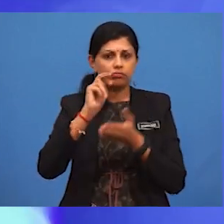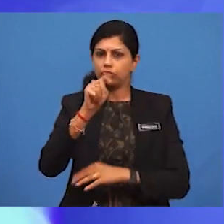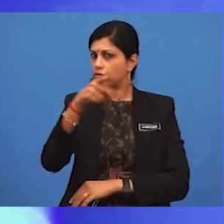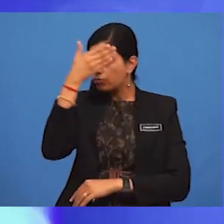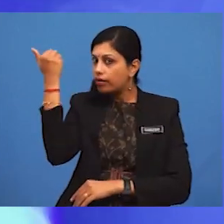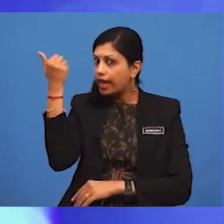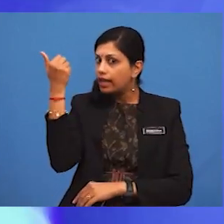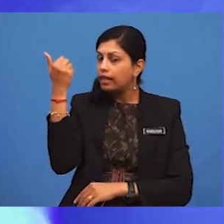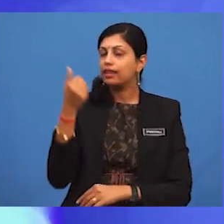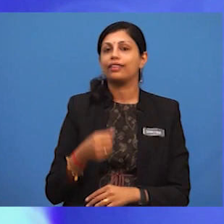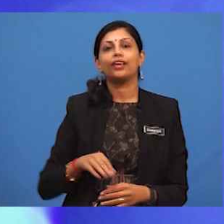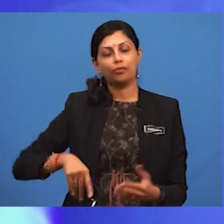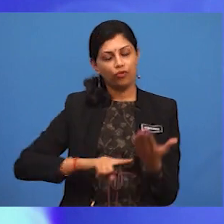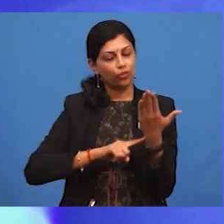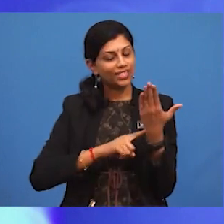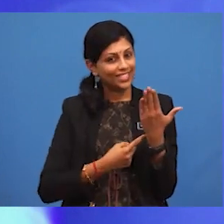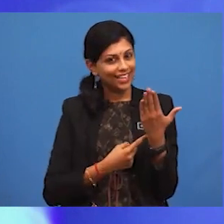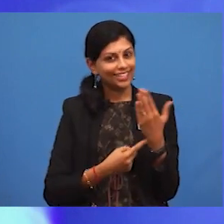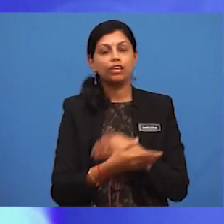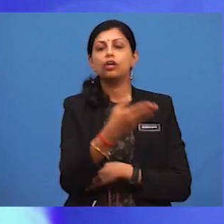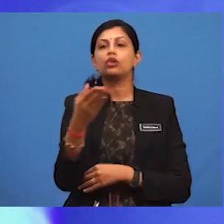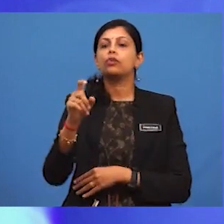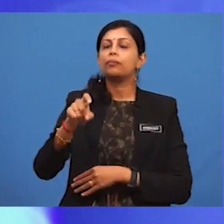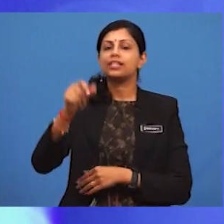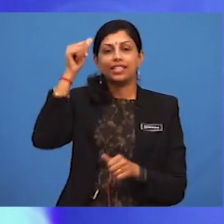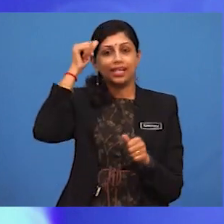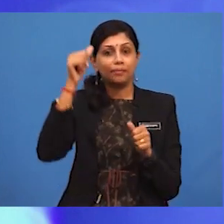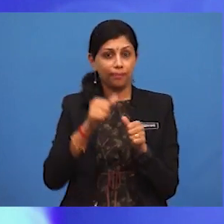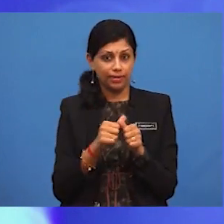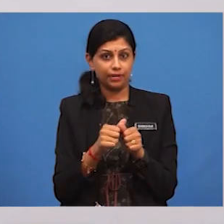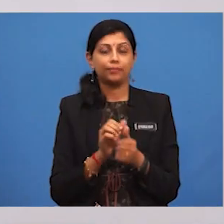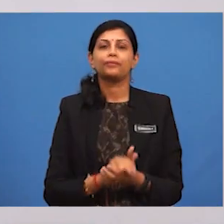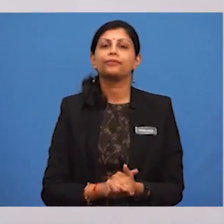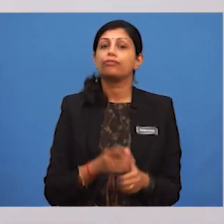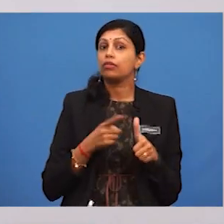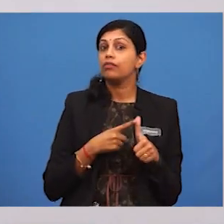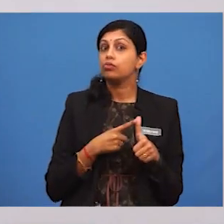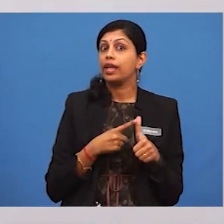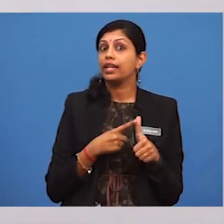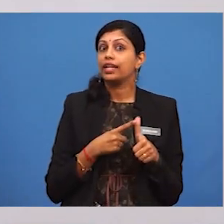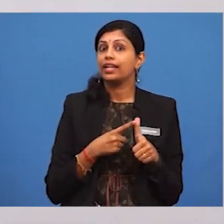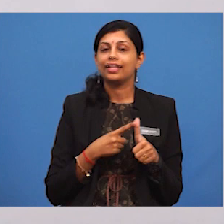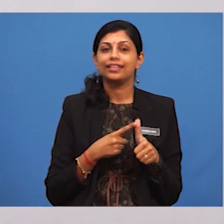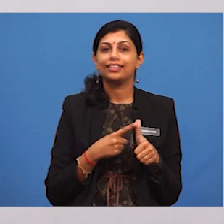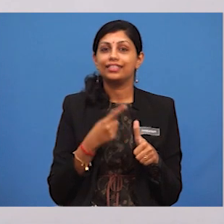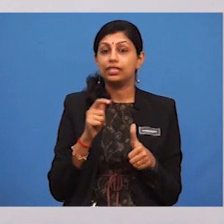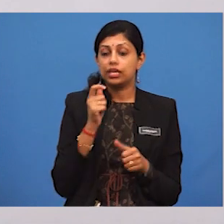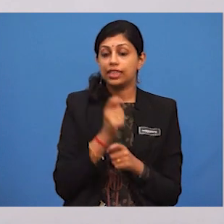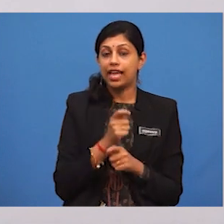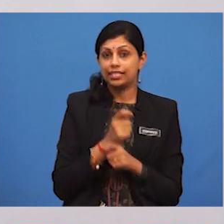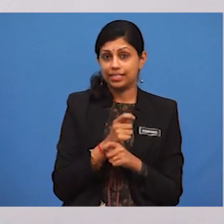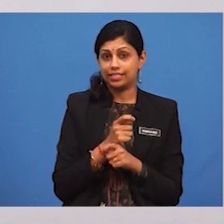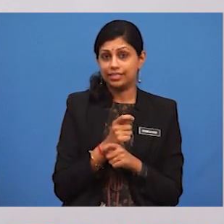Before we start writing the letter, I want you to remember a few things. The first one, the